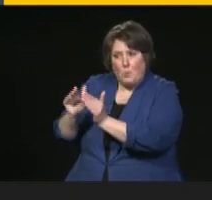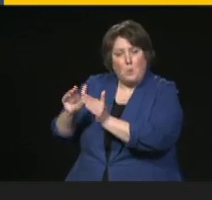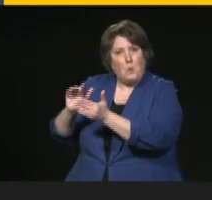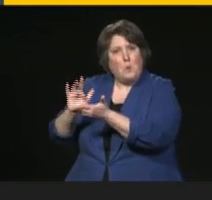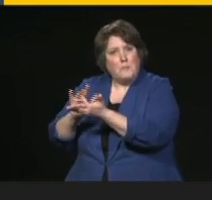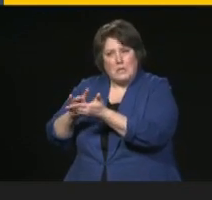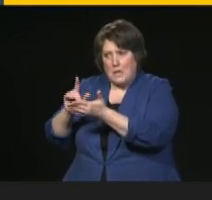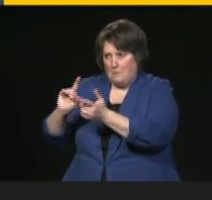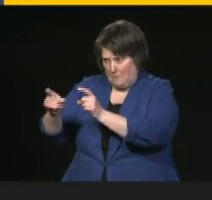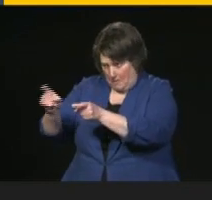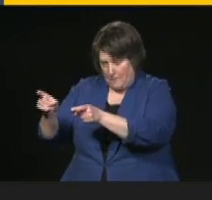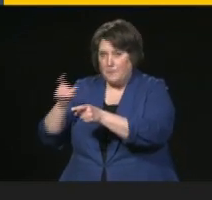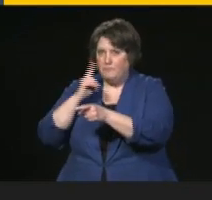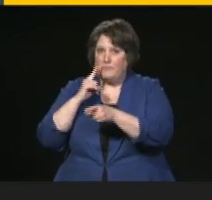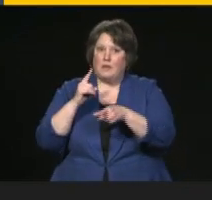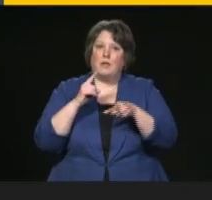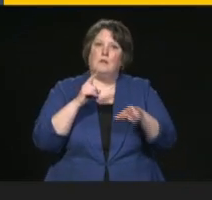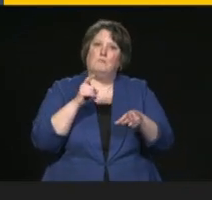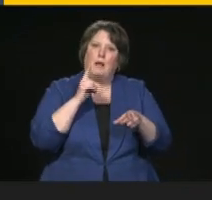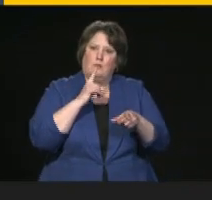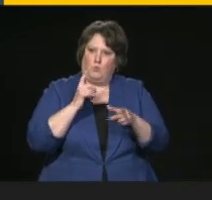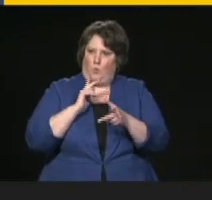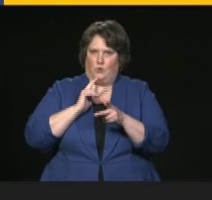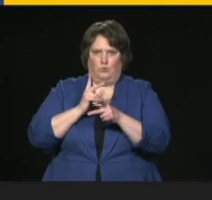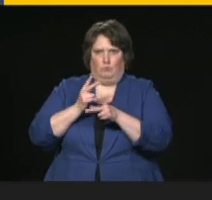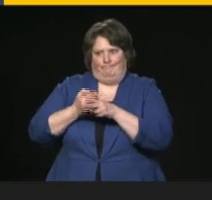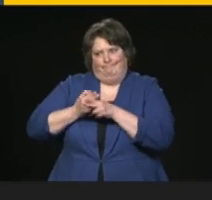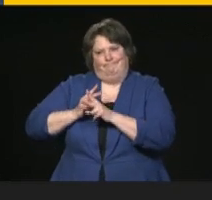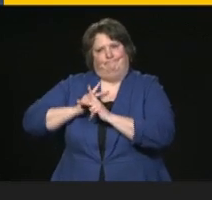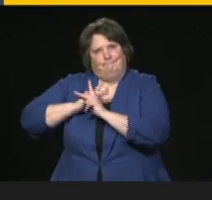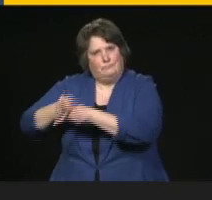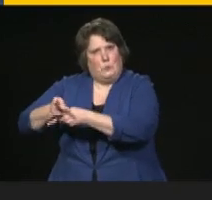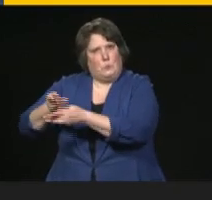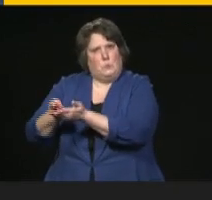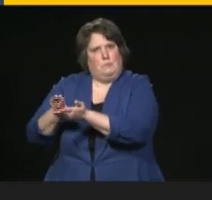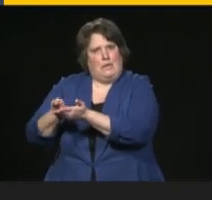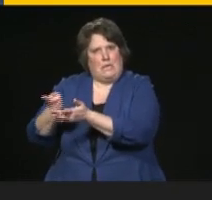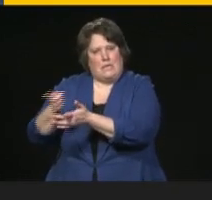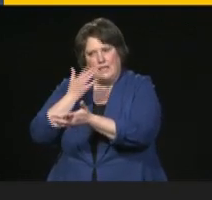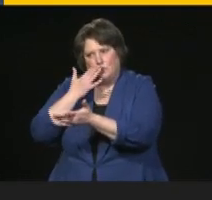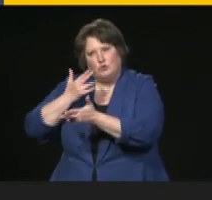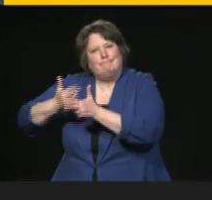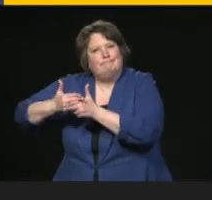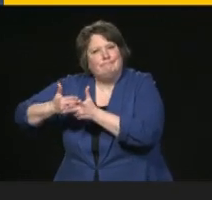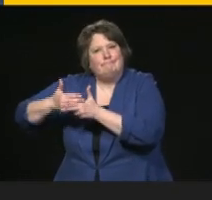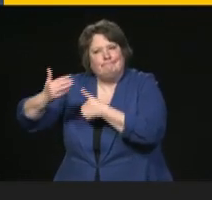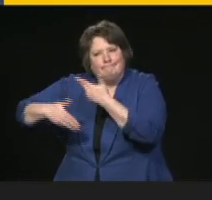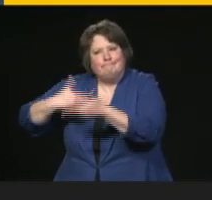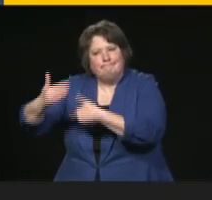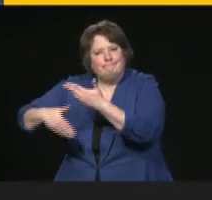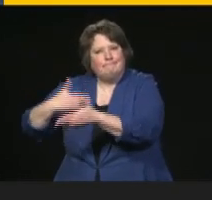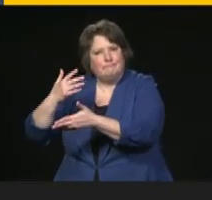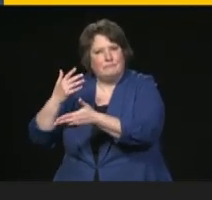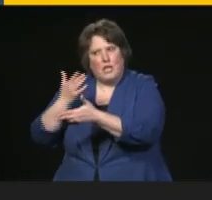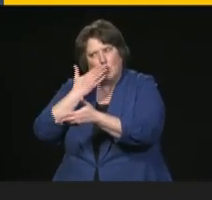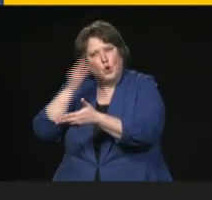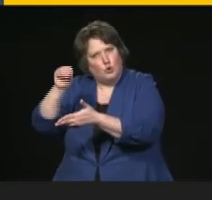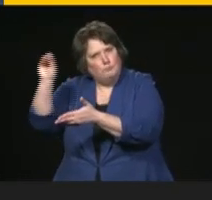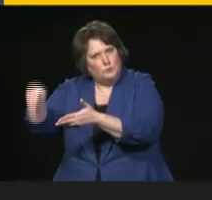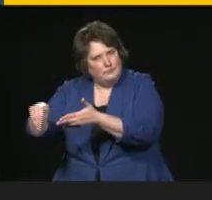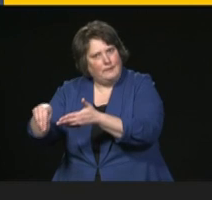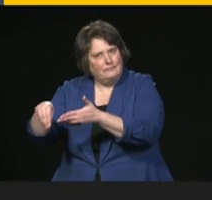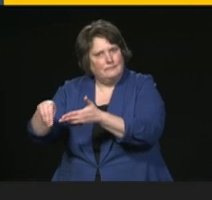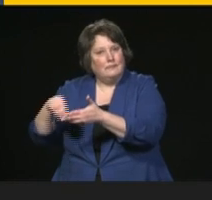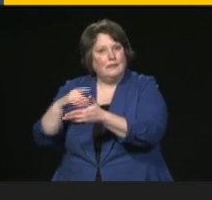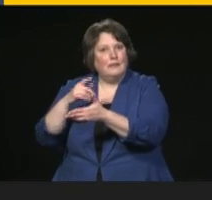through a difficult time and to find advantageous terms for that. By providing guarantees to the banking sector from